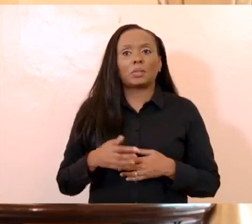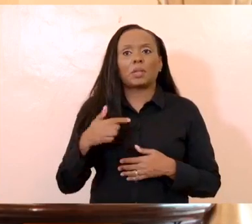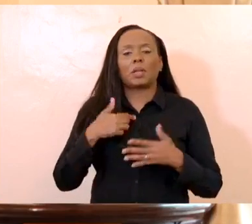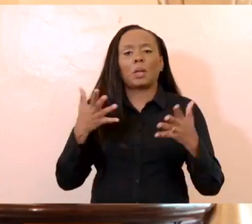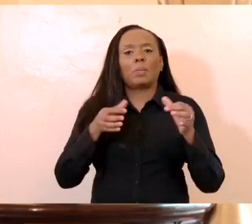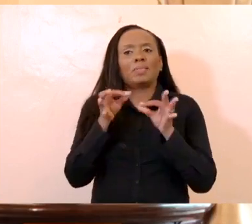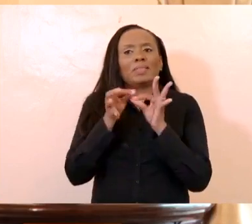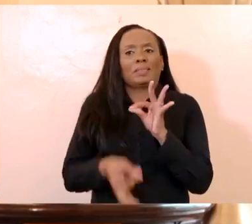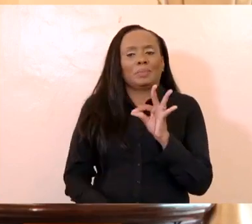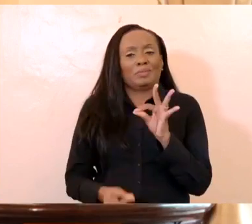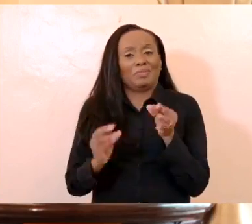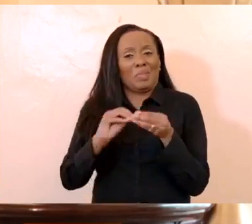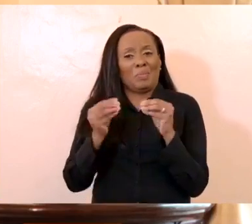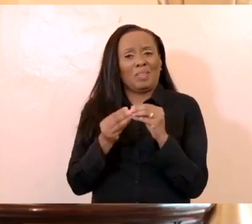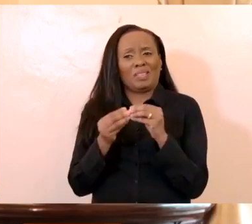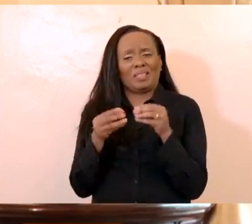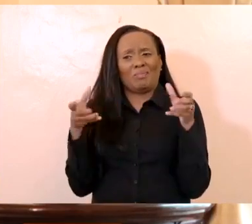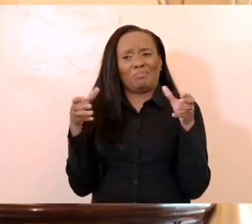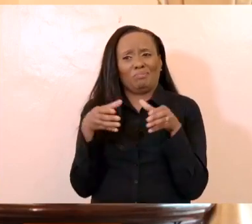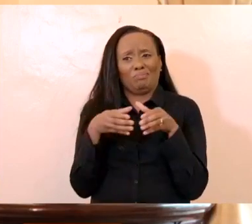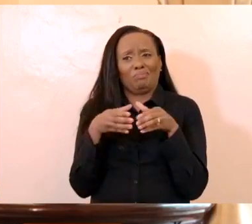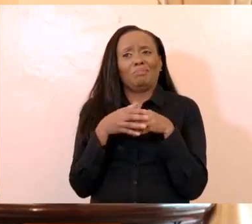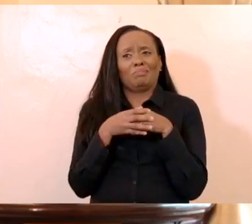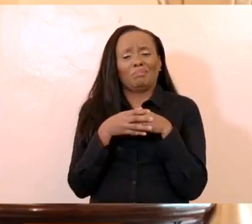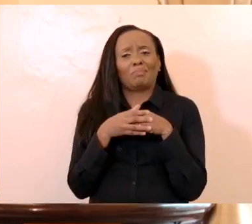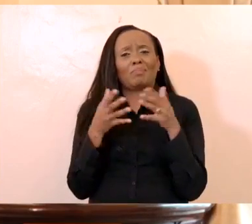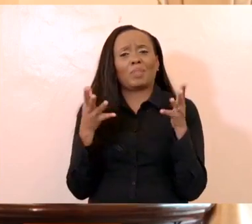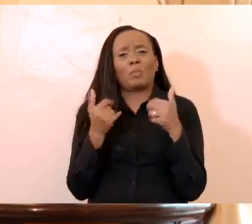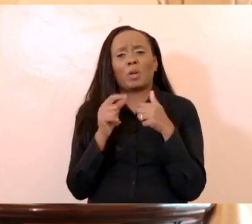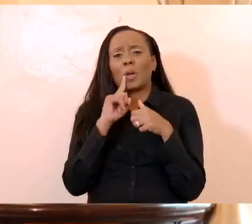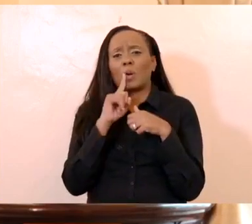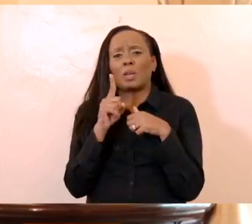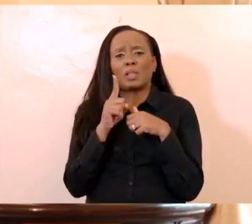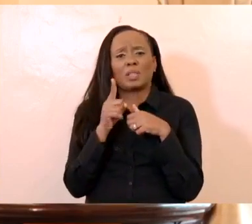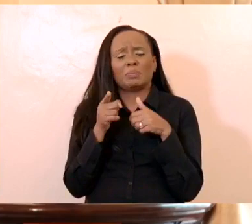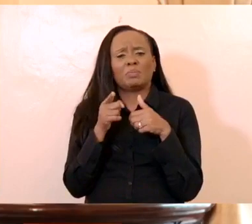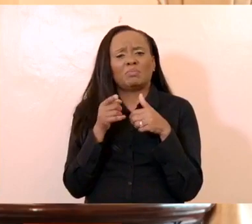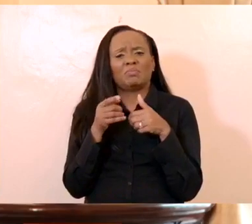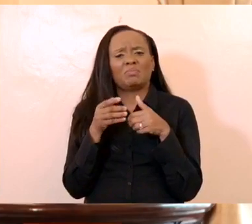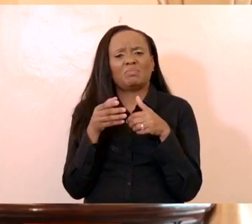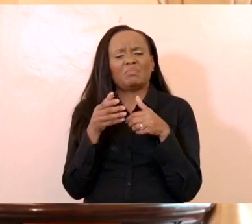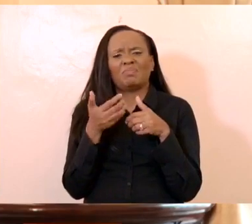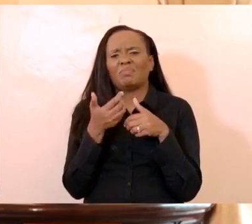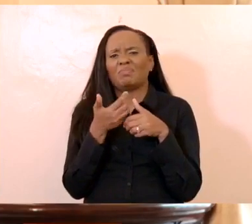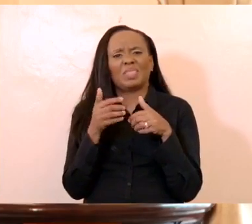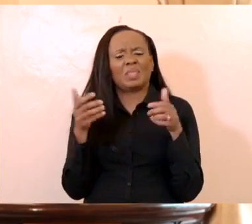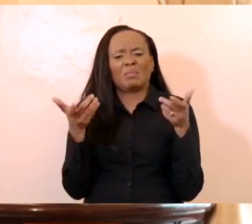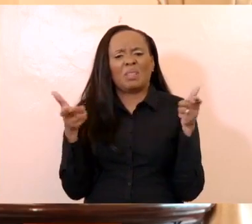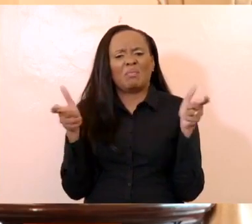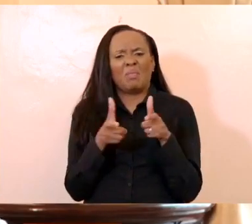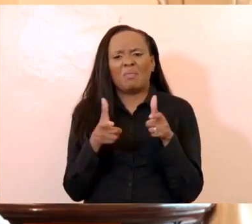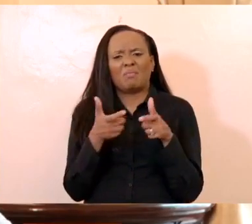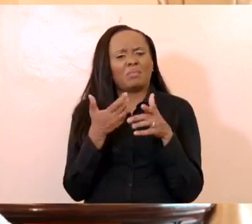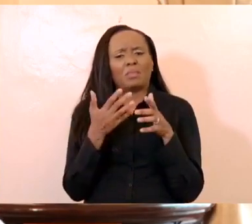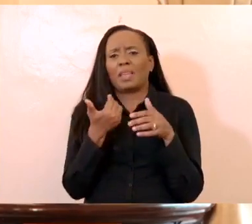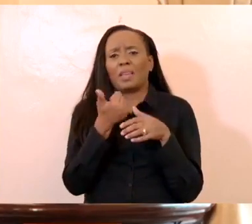as simple as possible just to give you a snapshot. And I guess I can address any other anomalies in the questions as they come up later.